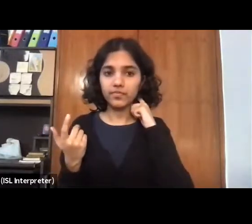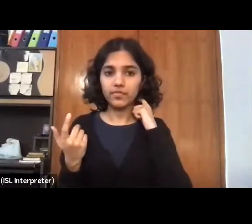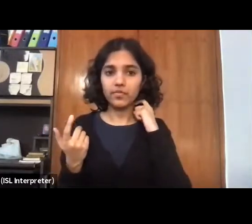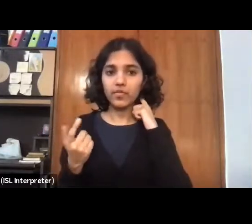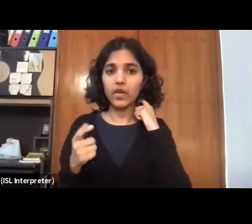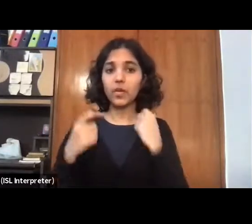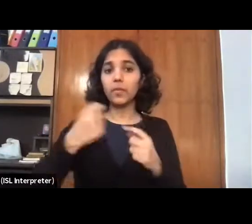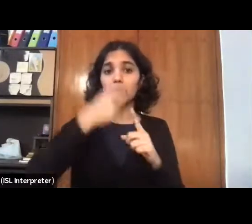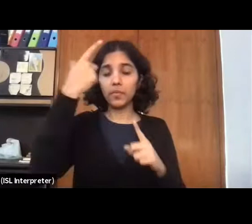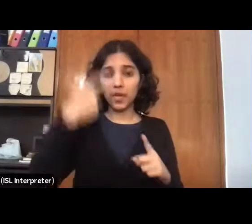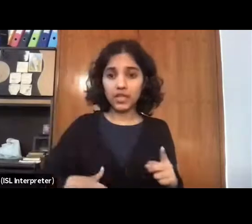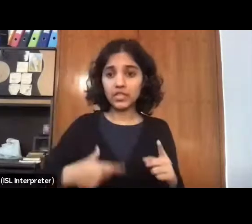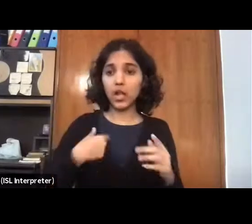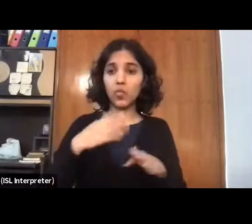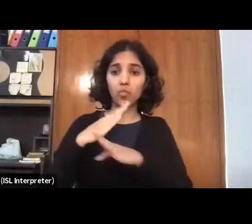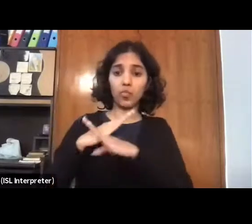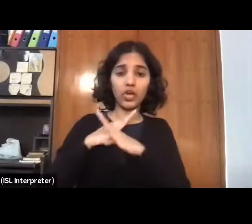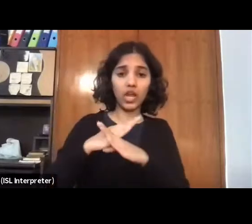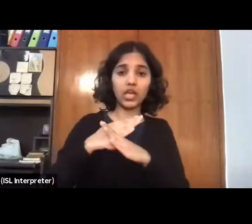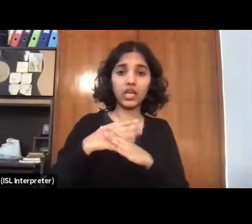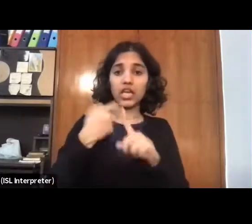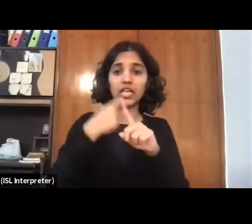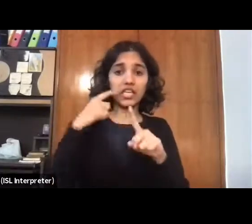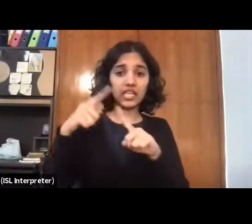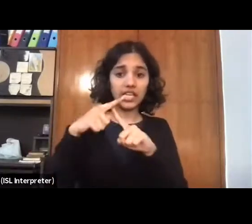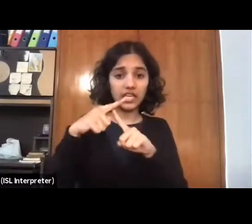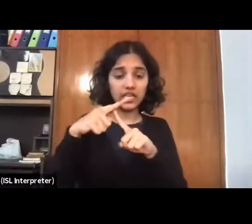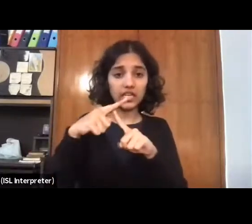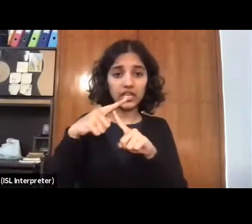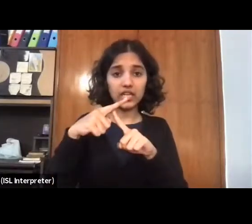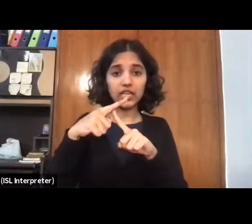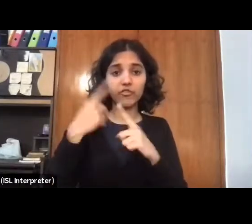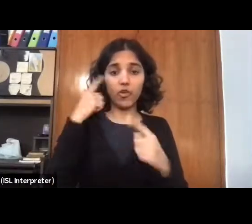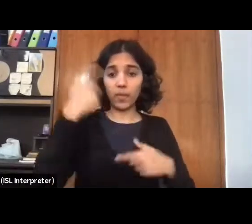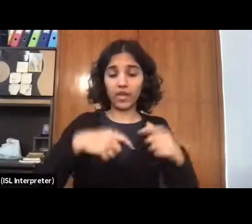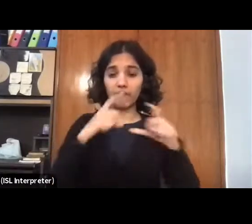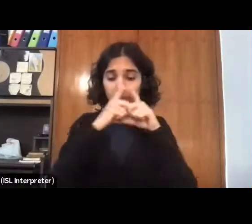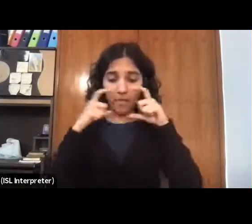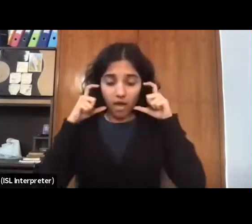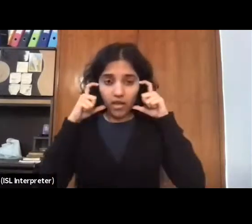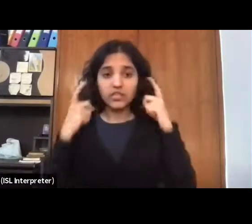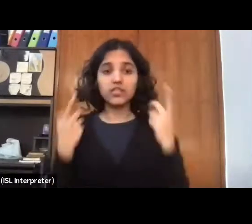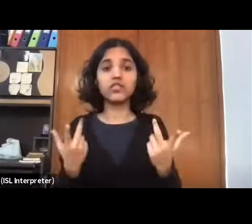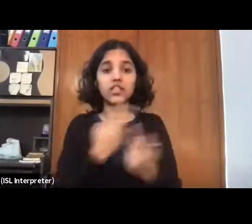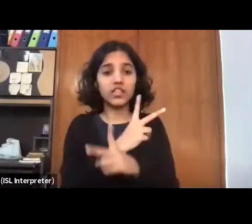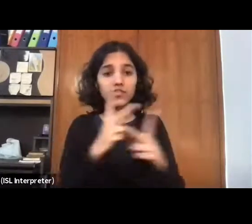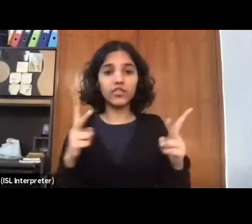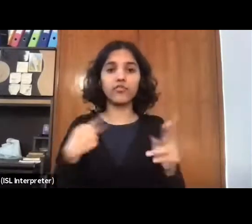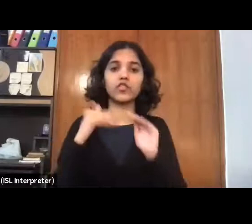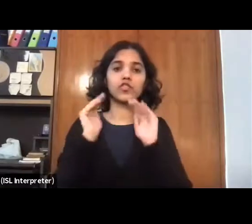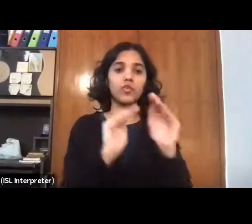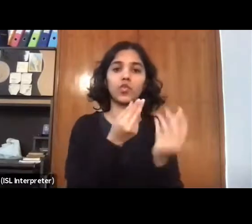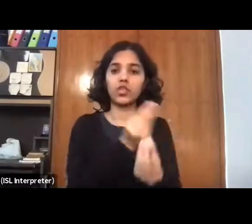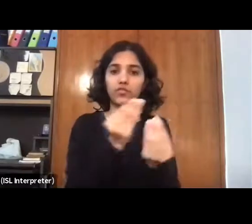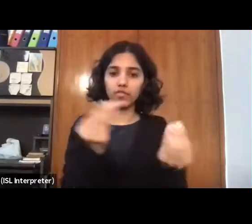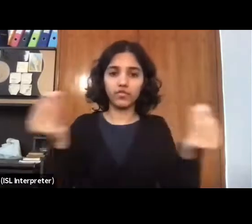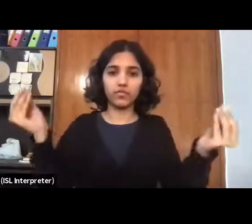personal protection kits for individuals, basic face masks and others. But at the same time, it